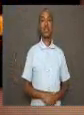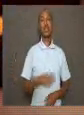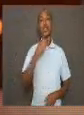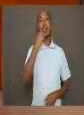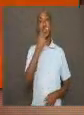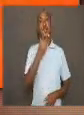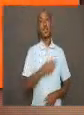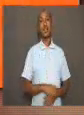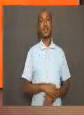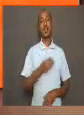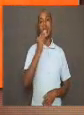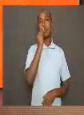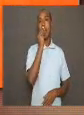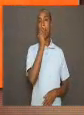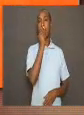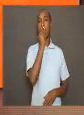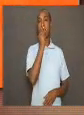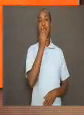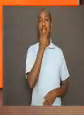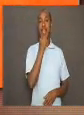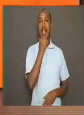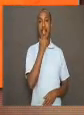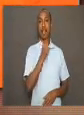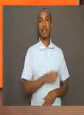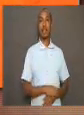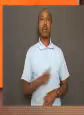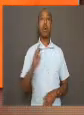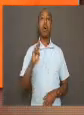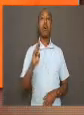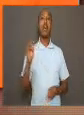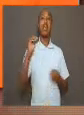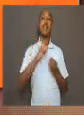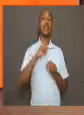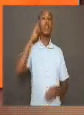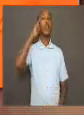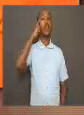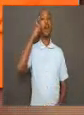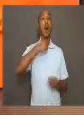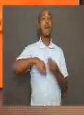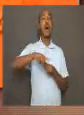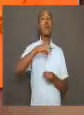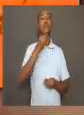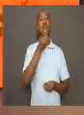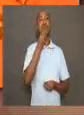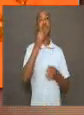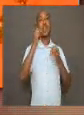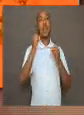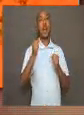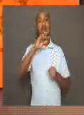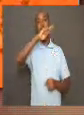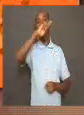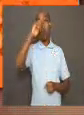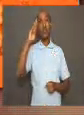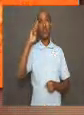Seeing, smelling, tasting, or even thinking about food can cause